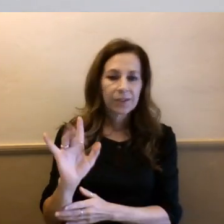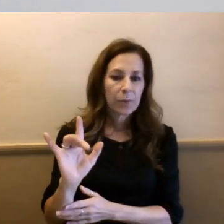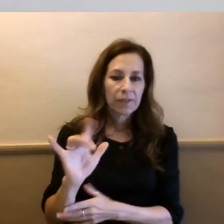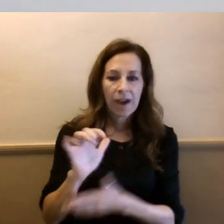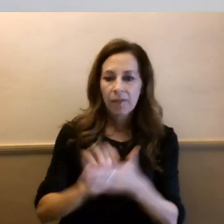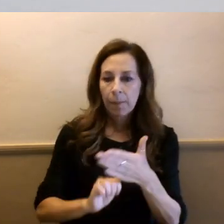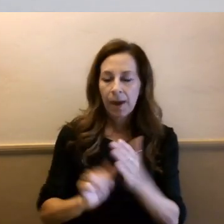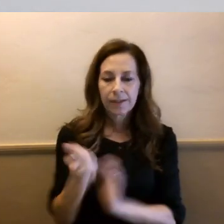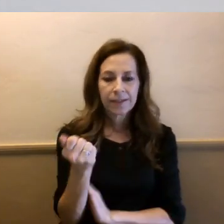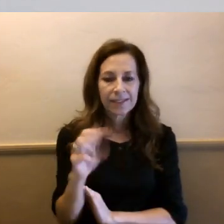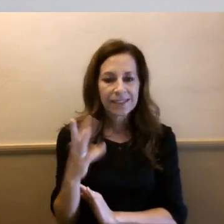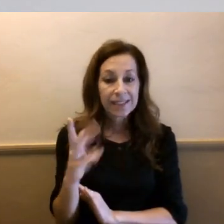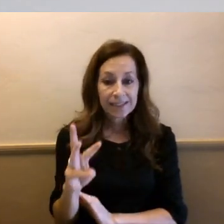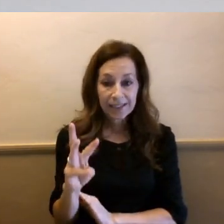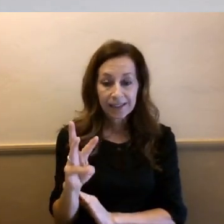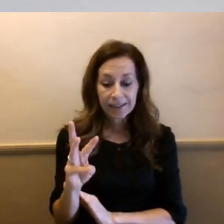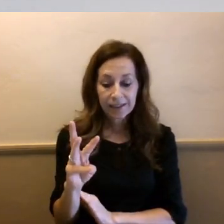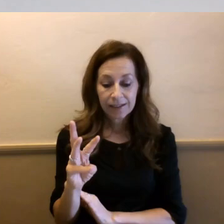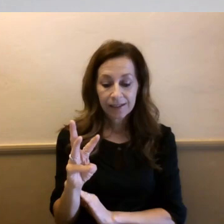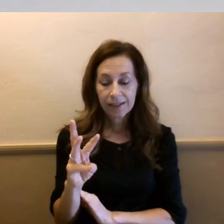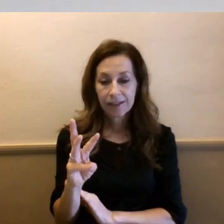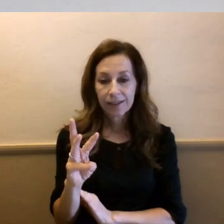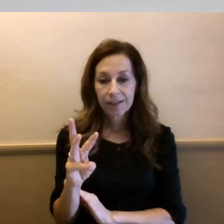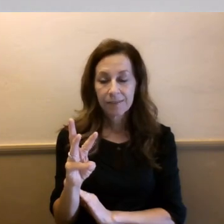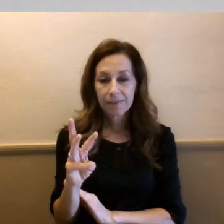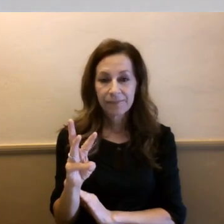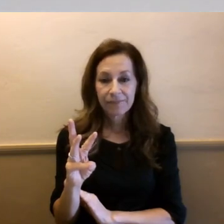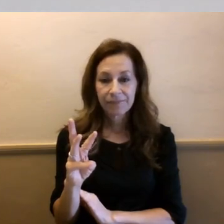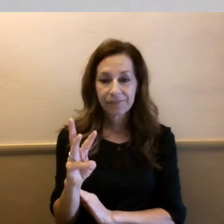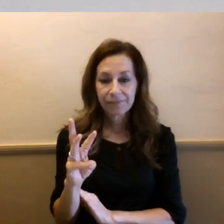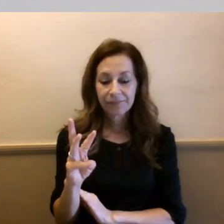25 minus 16, if I were to